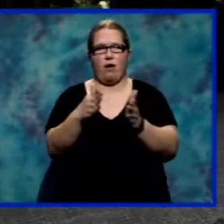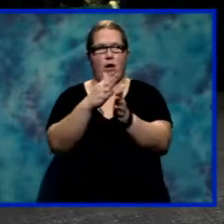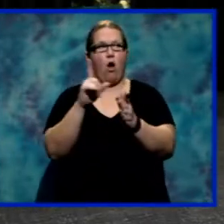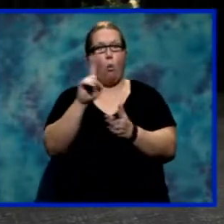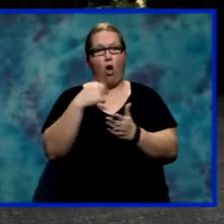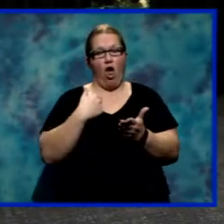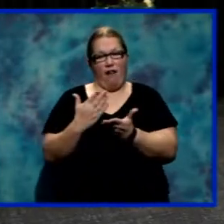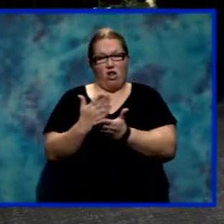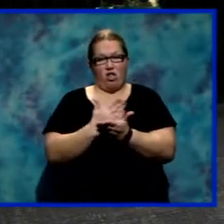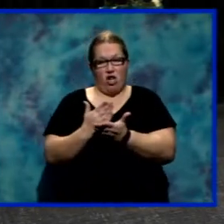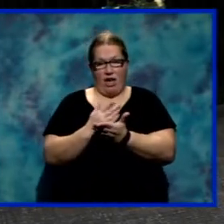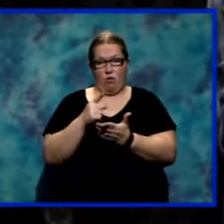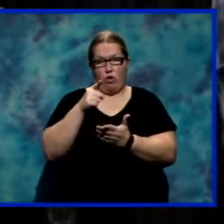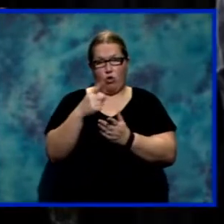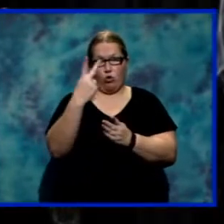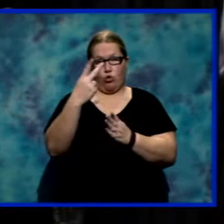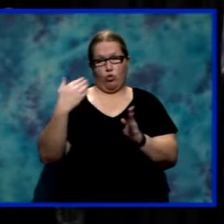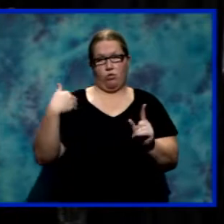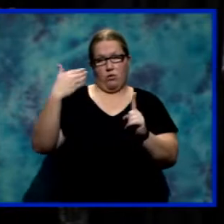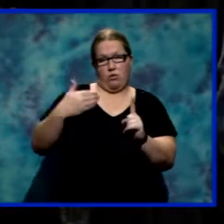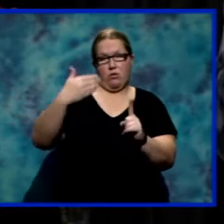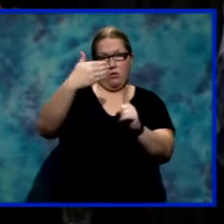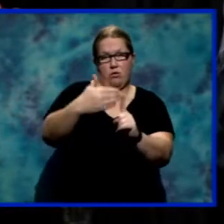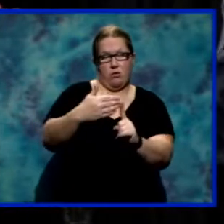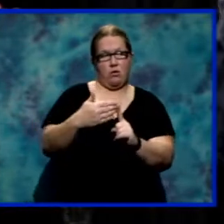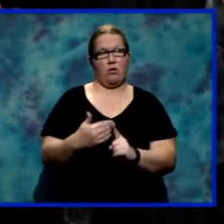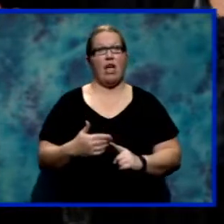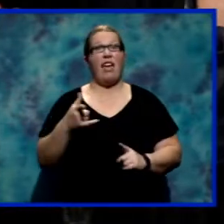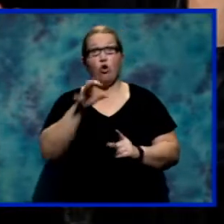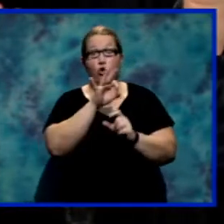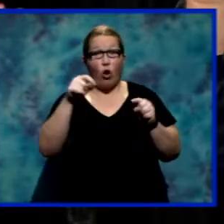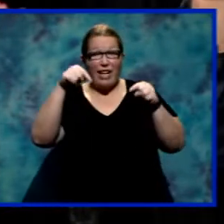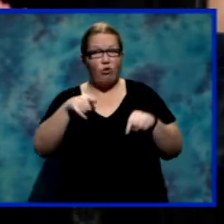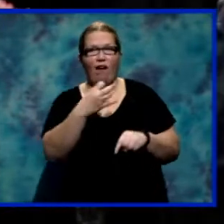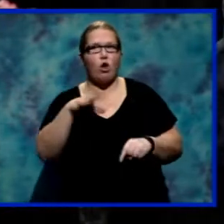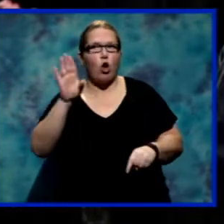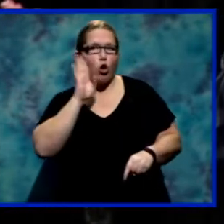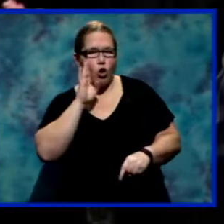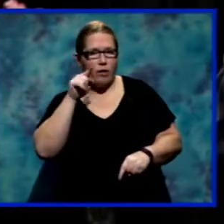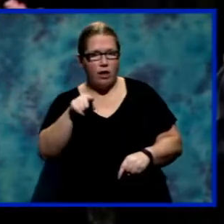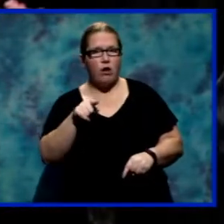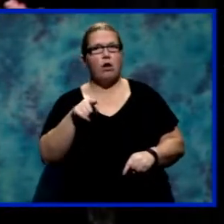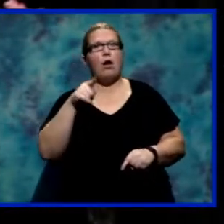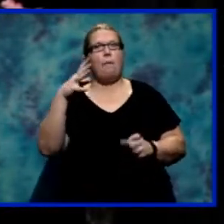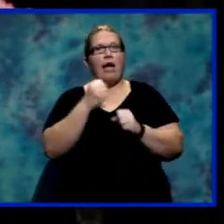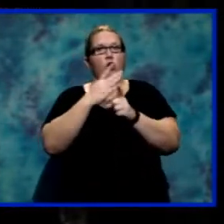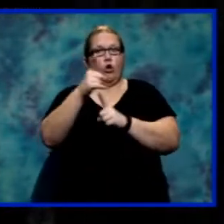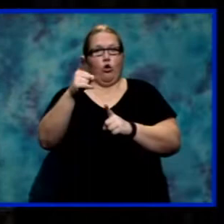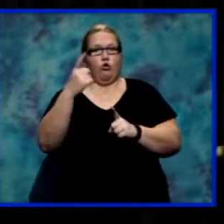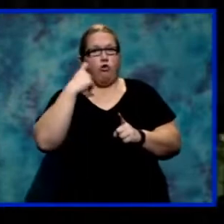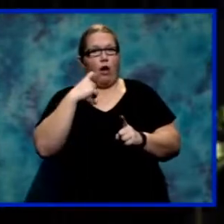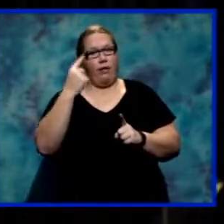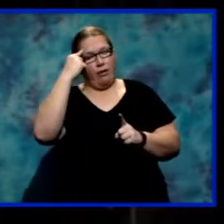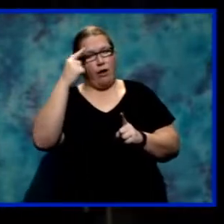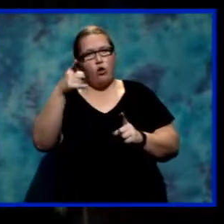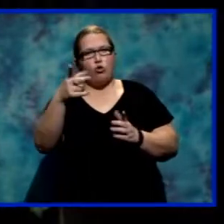with you in the last two sermons, and if you haven't got a hold of them and you weren't here and you didn't hear them, go back and look at them. I'm not saying that because